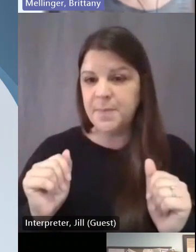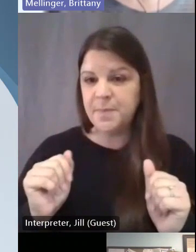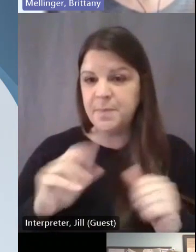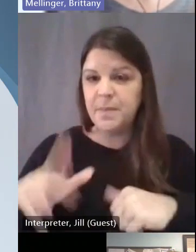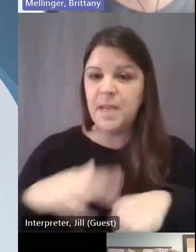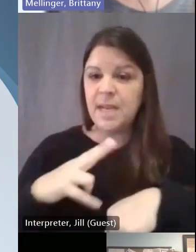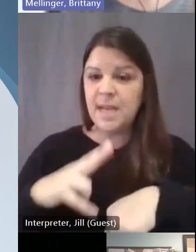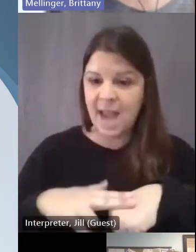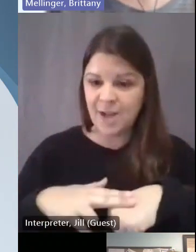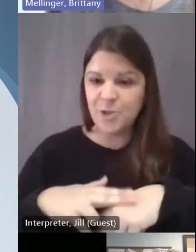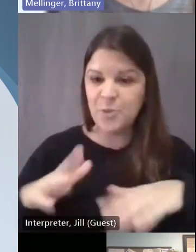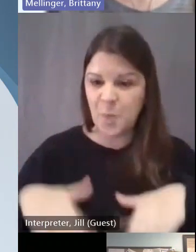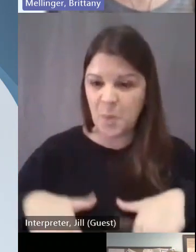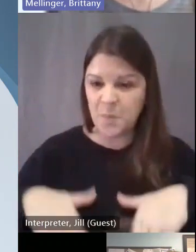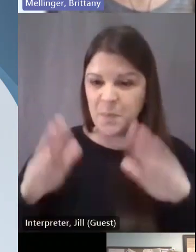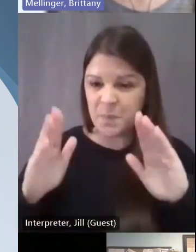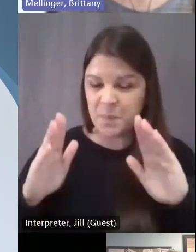national origin or familial